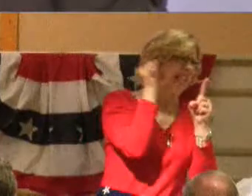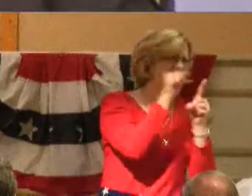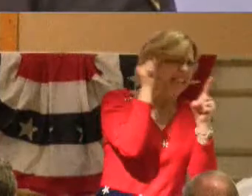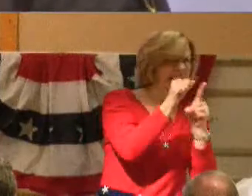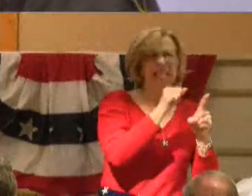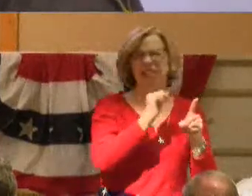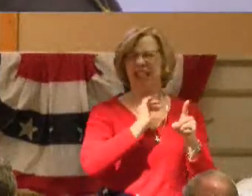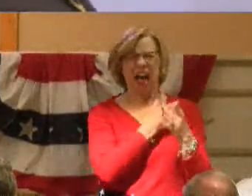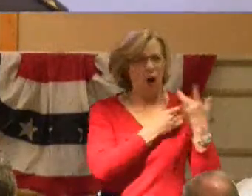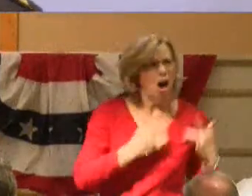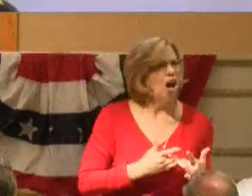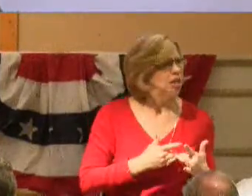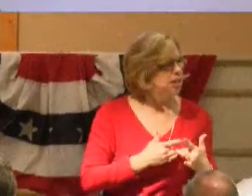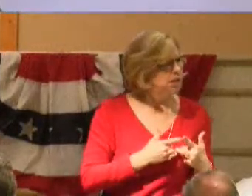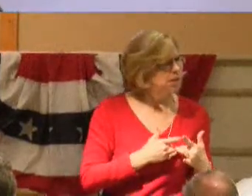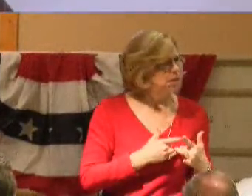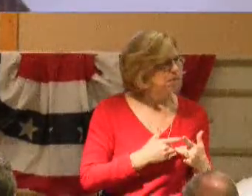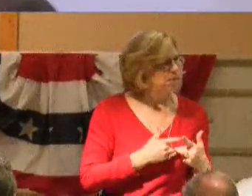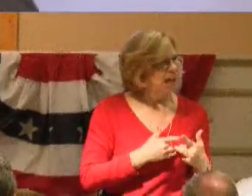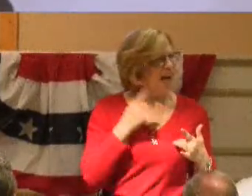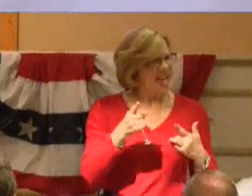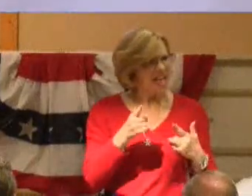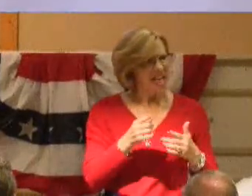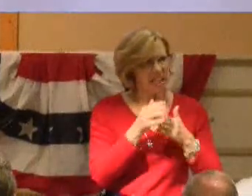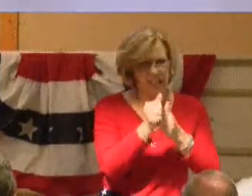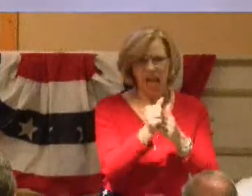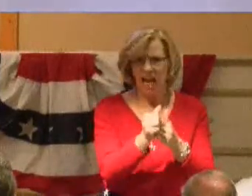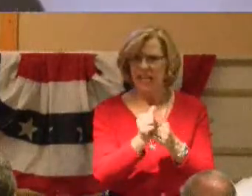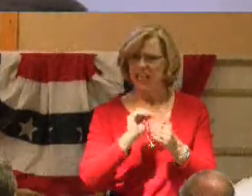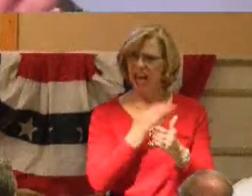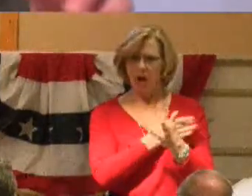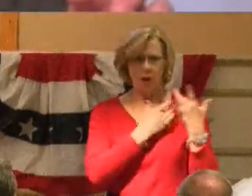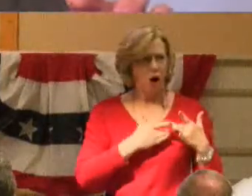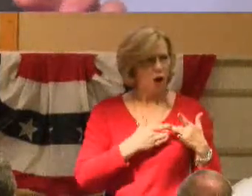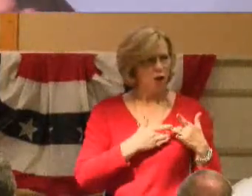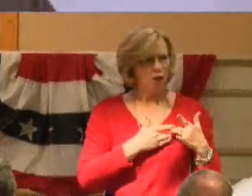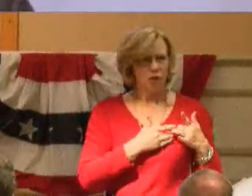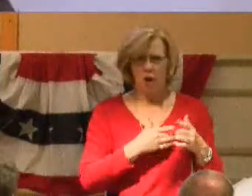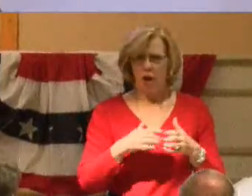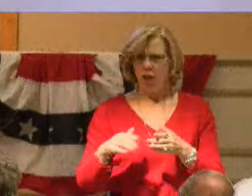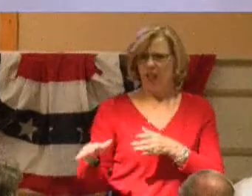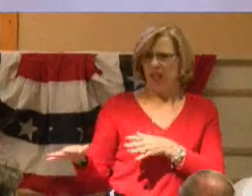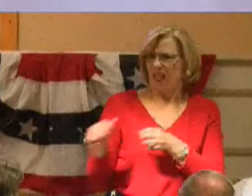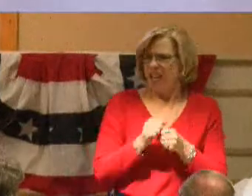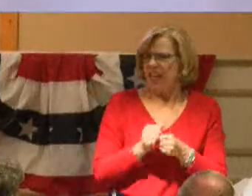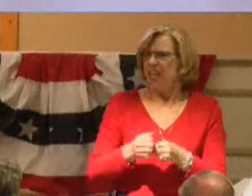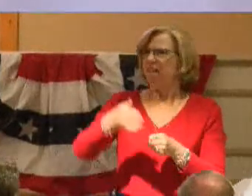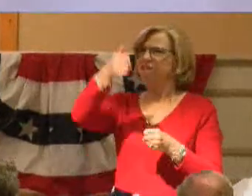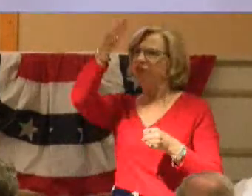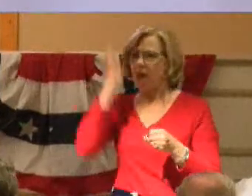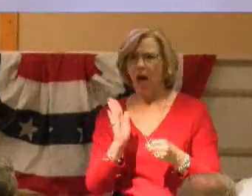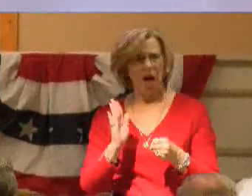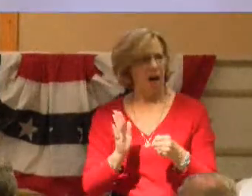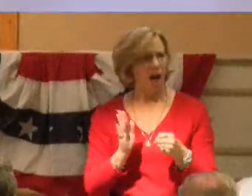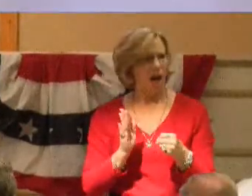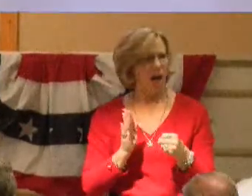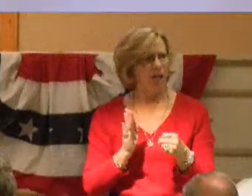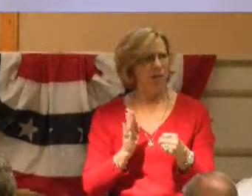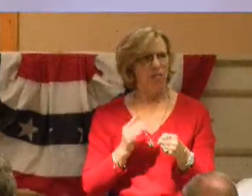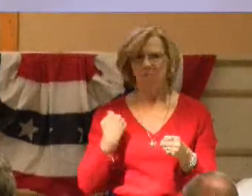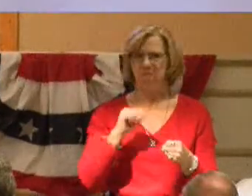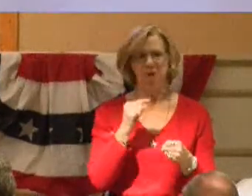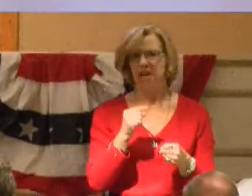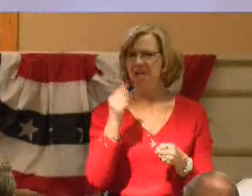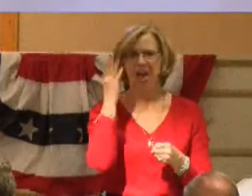guiding our country on a road away from the Bible, on a road away from God, and we are not